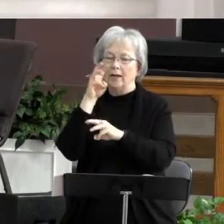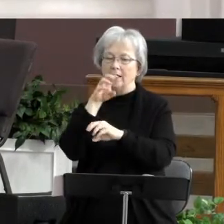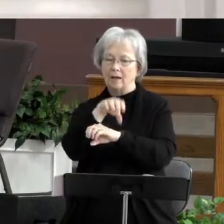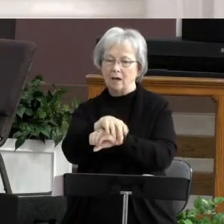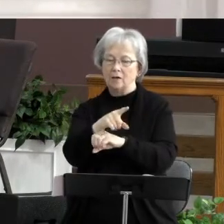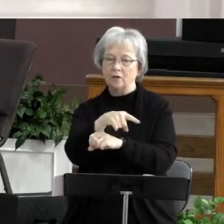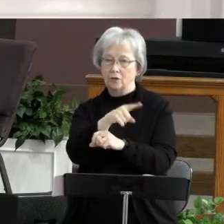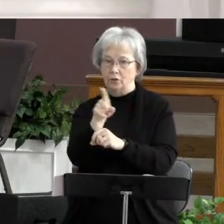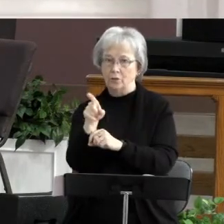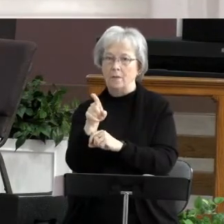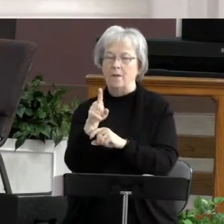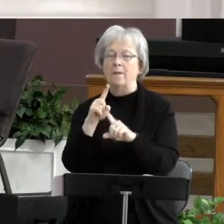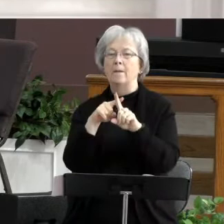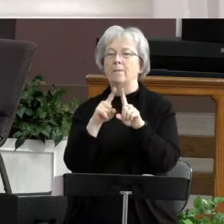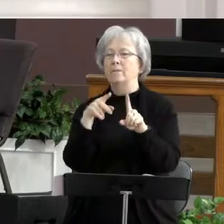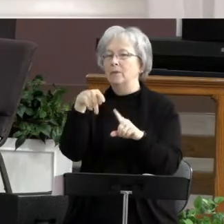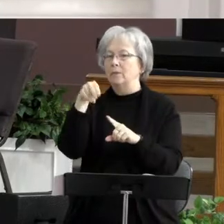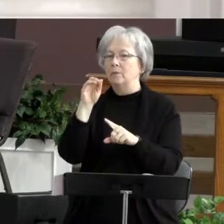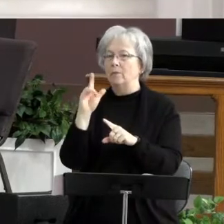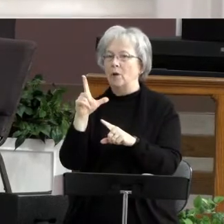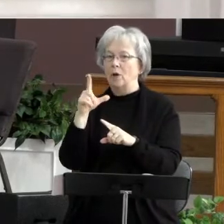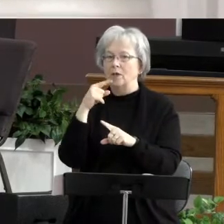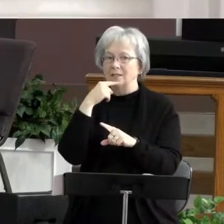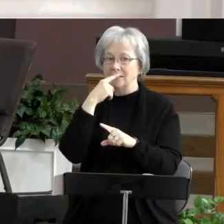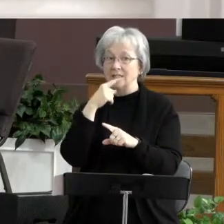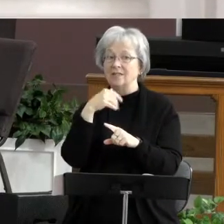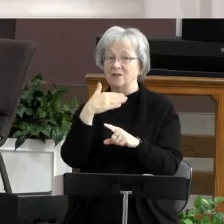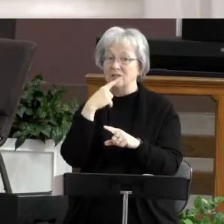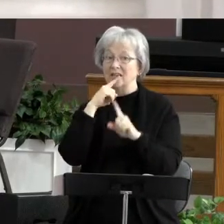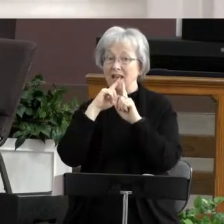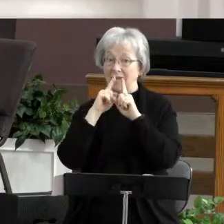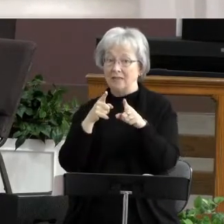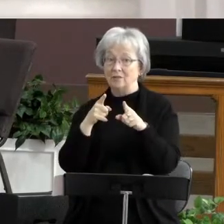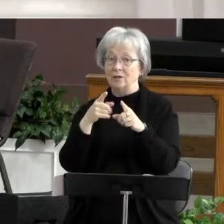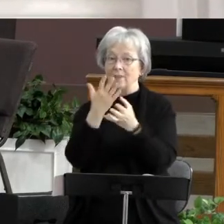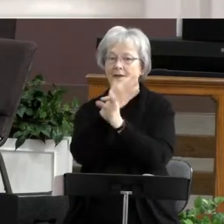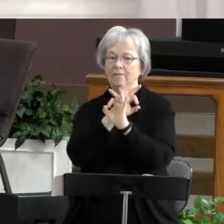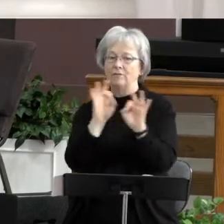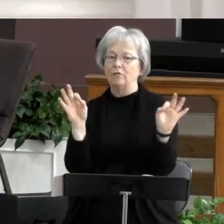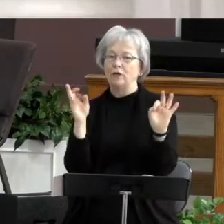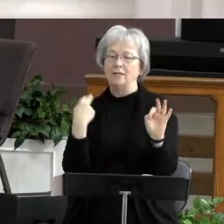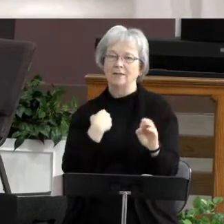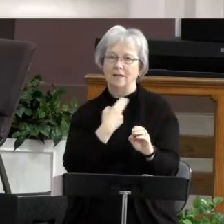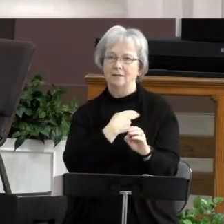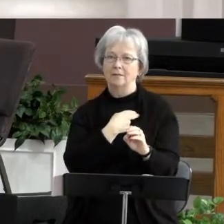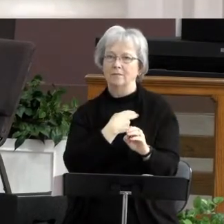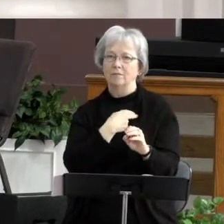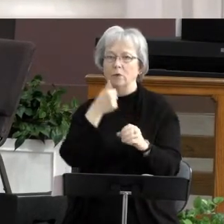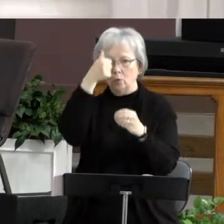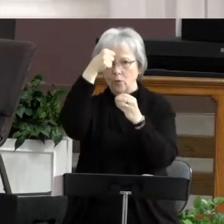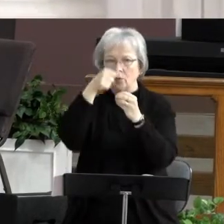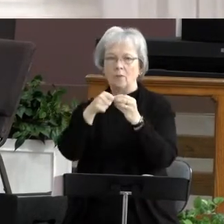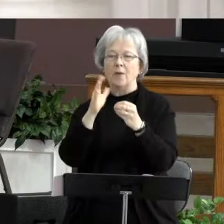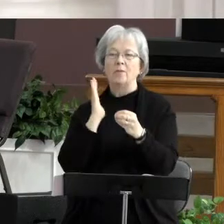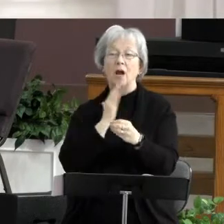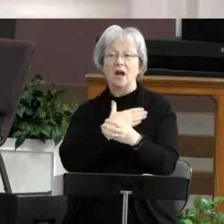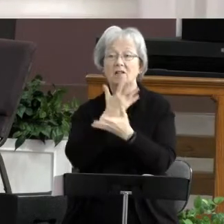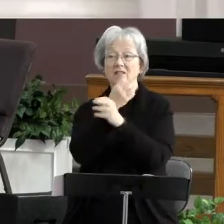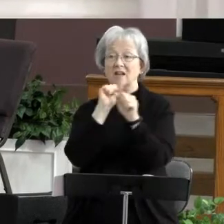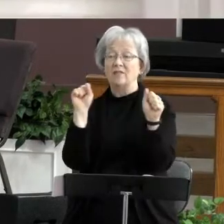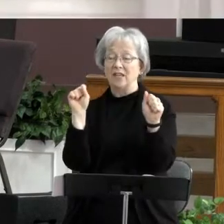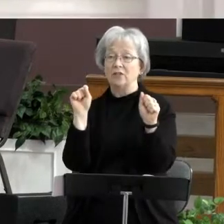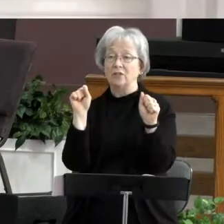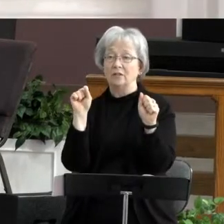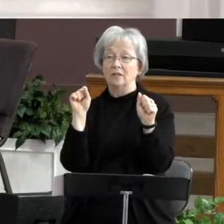But Paul tells us there is an answer that frees us. Remember what our salvation is about. It's about